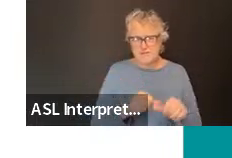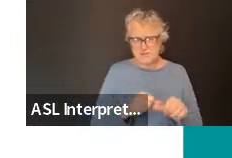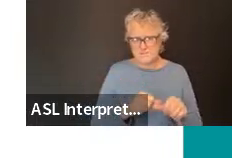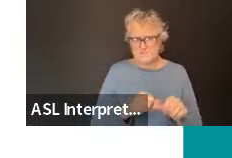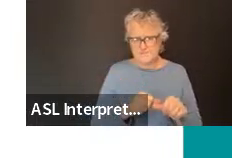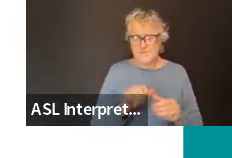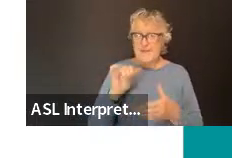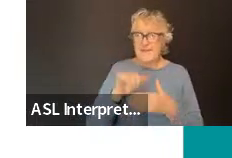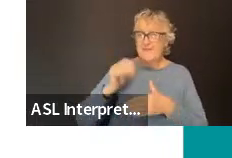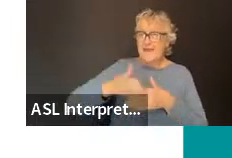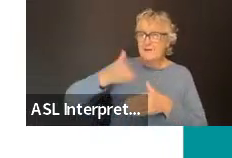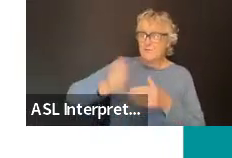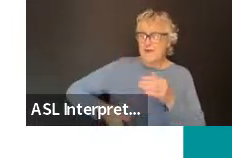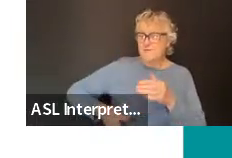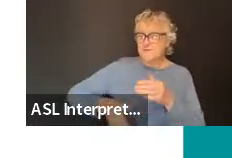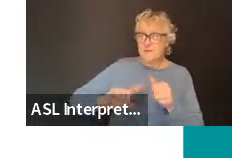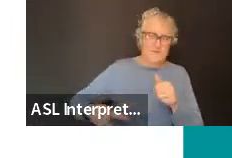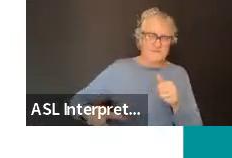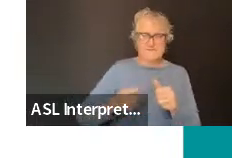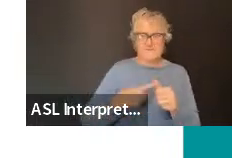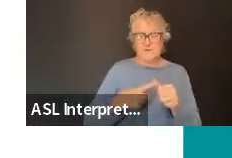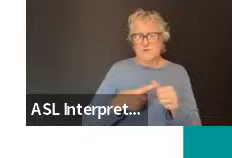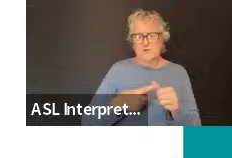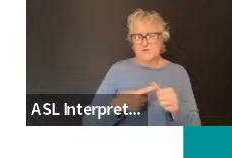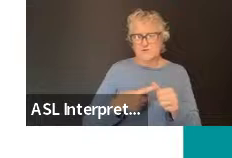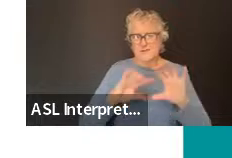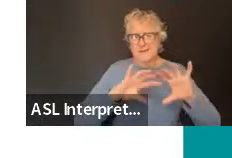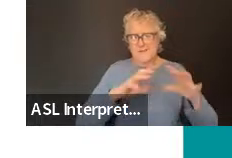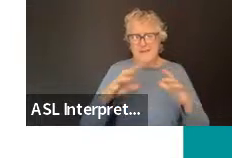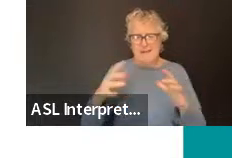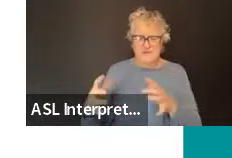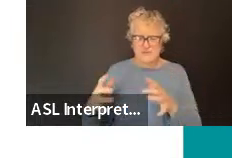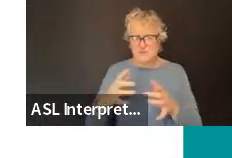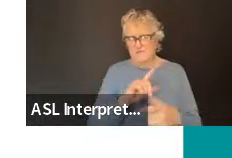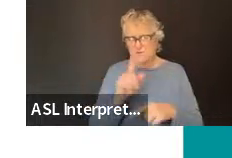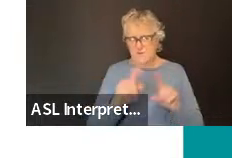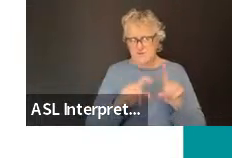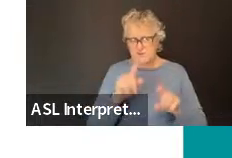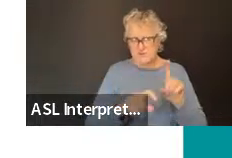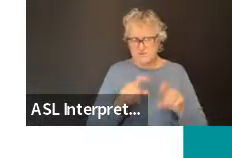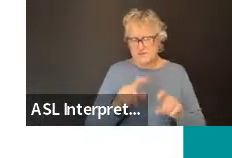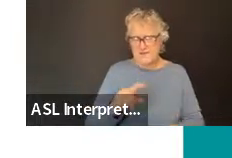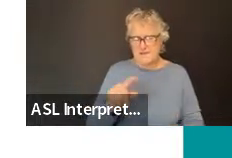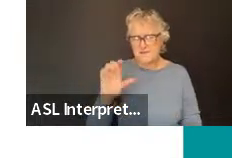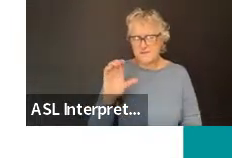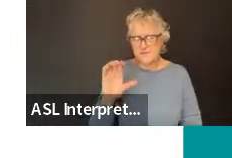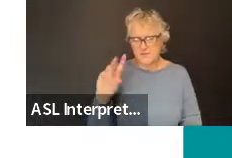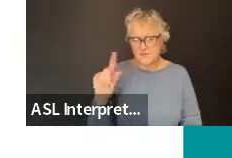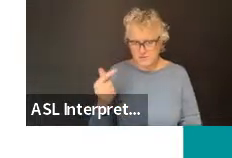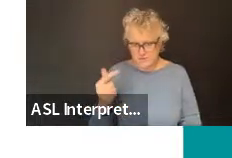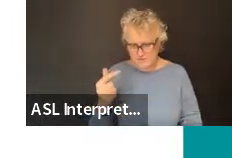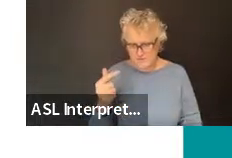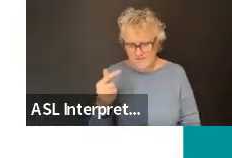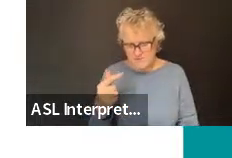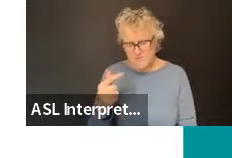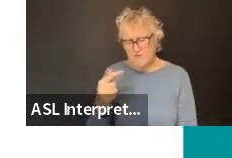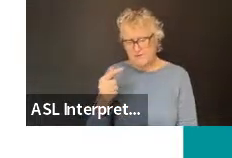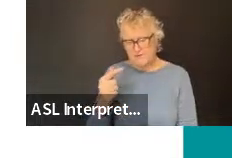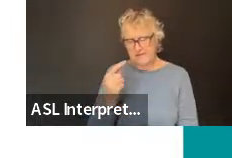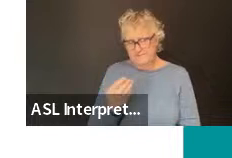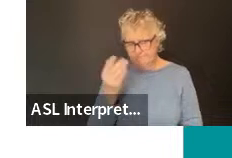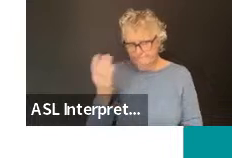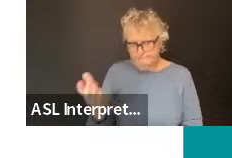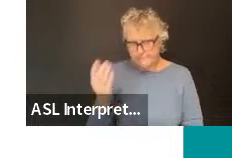our first tranche of recommendations that the Community Benefits Advisory Group has put forward for the program to consider. And so now